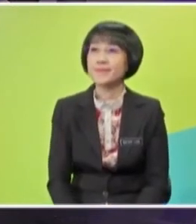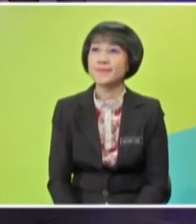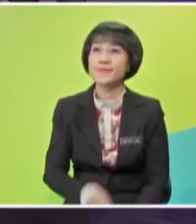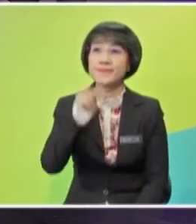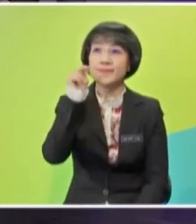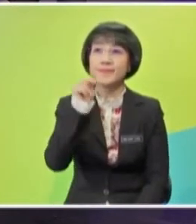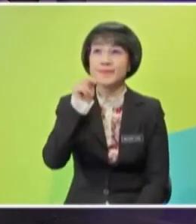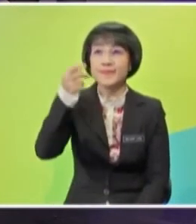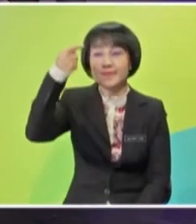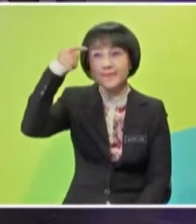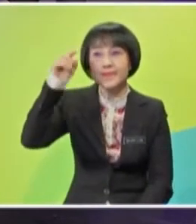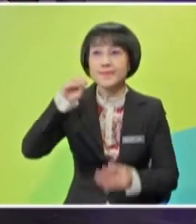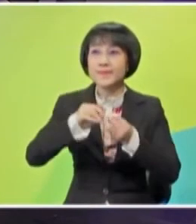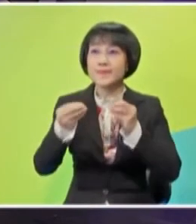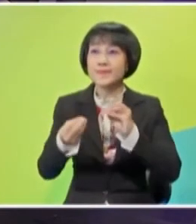second question?